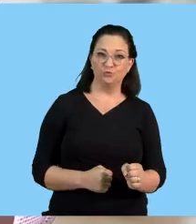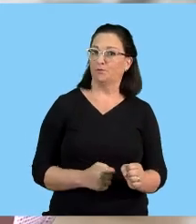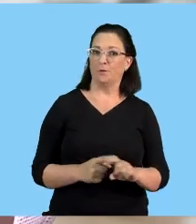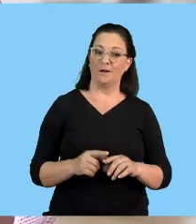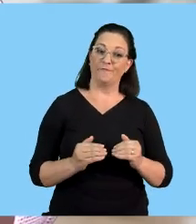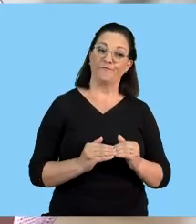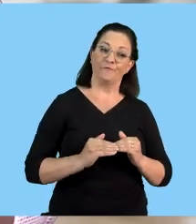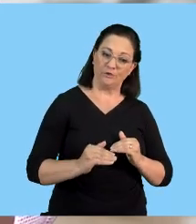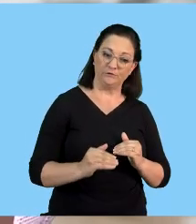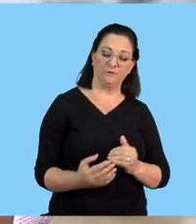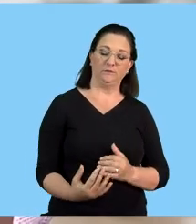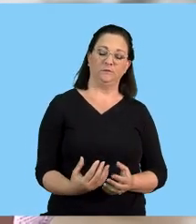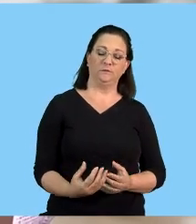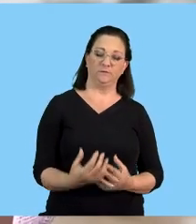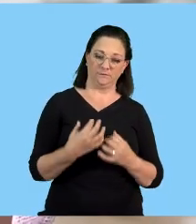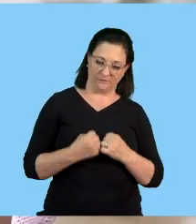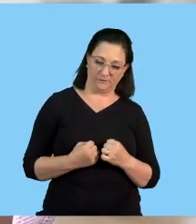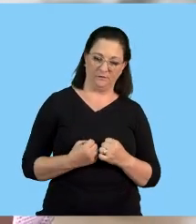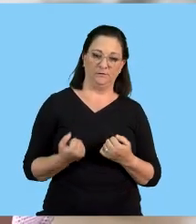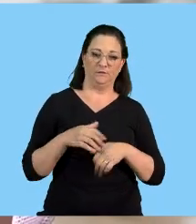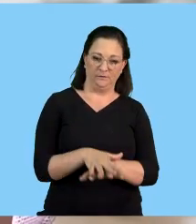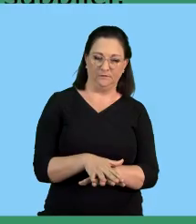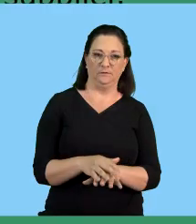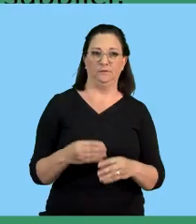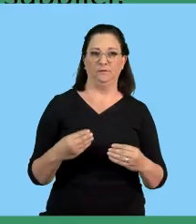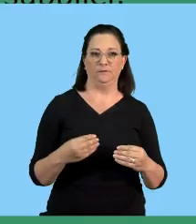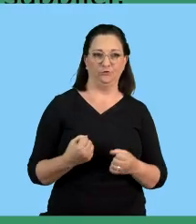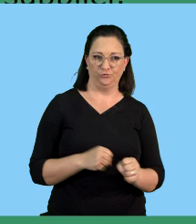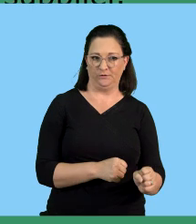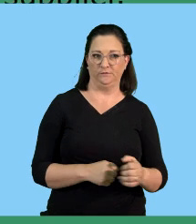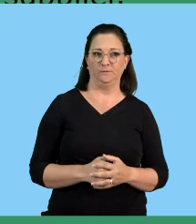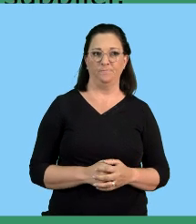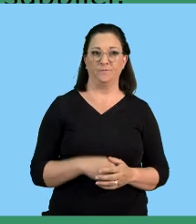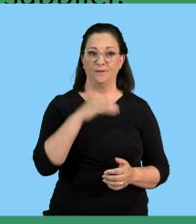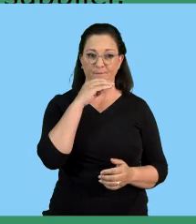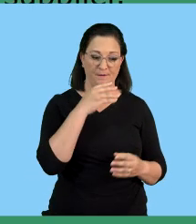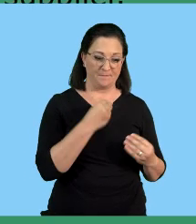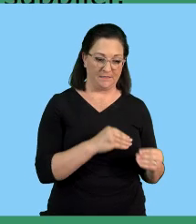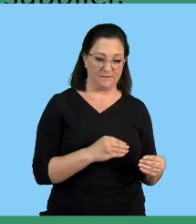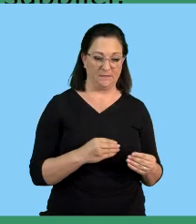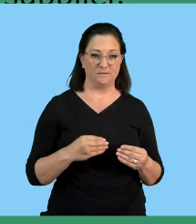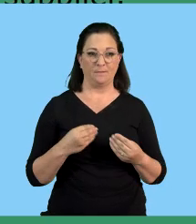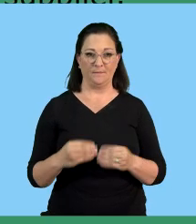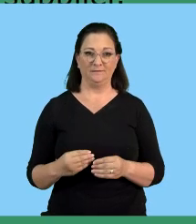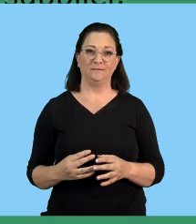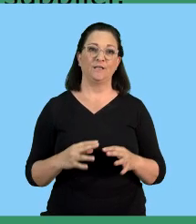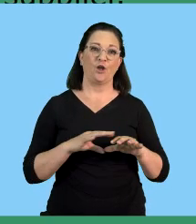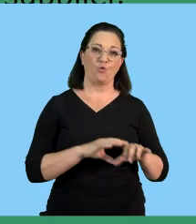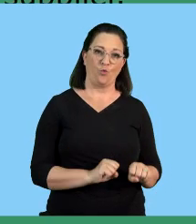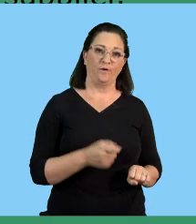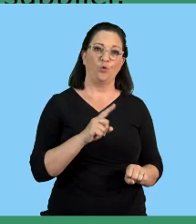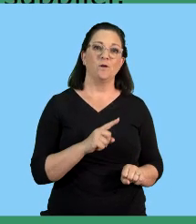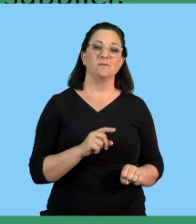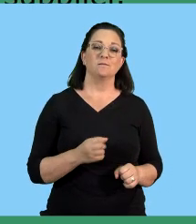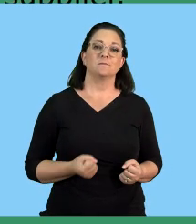a backward vertical integration strategy. The business combines businesses with or take over